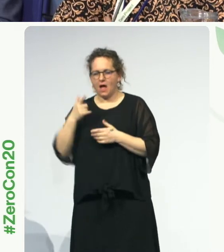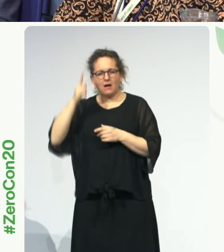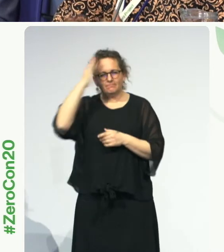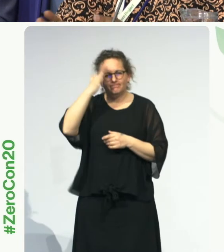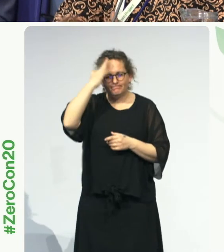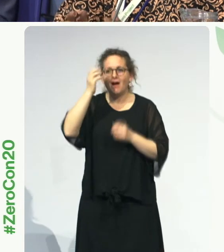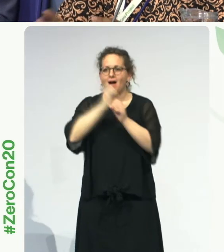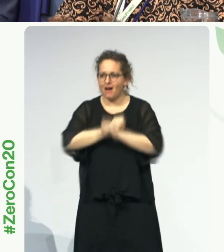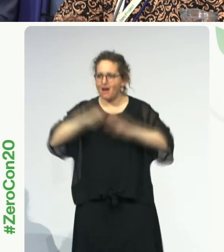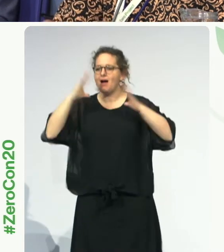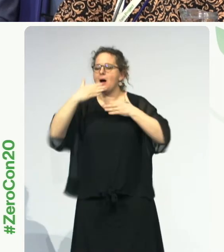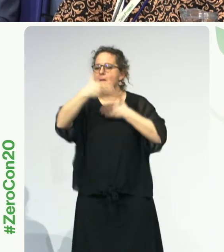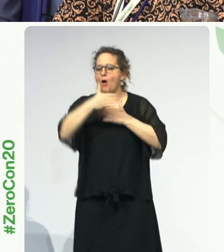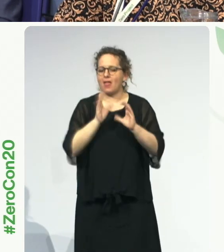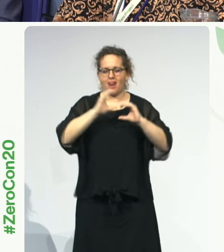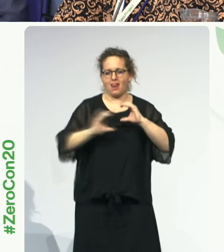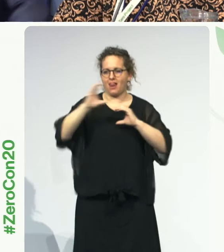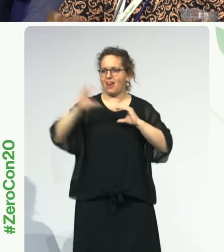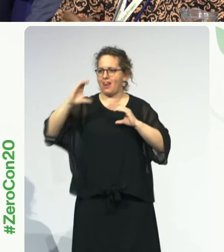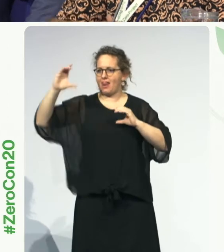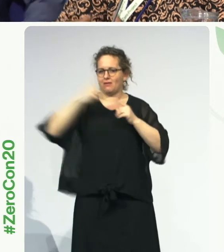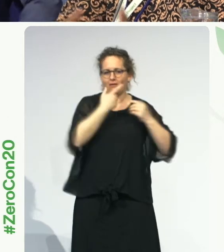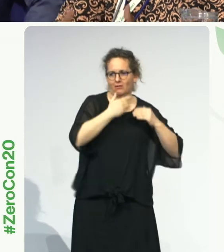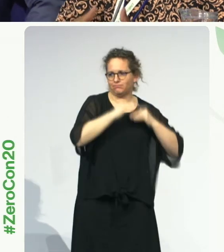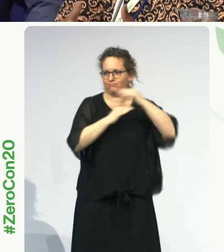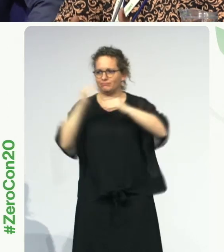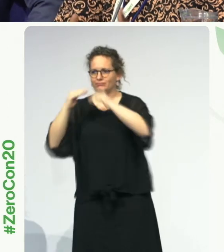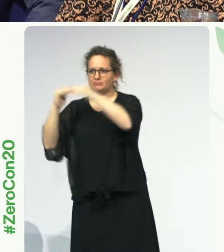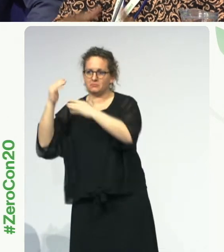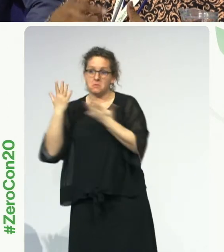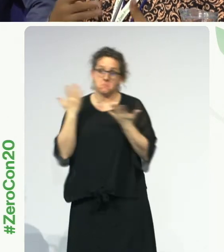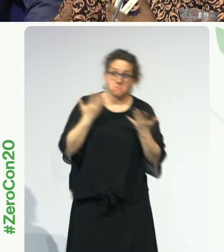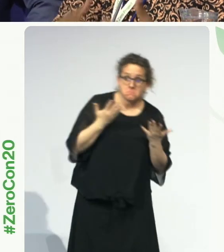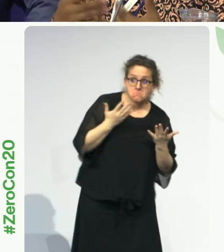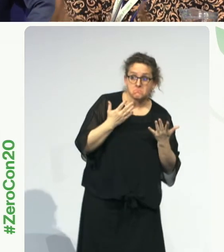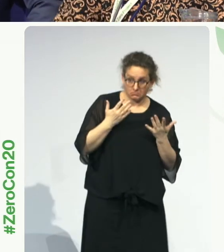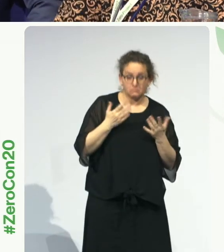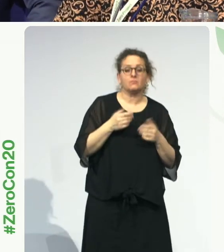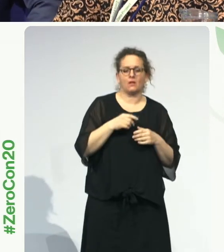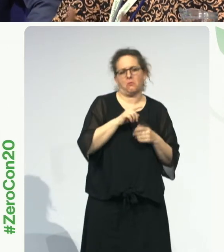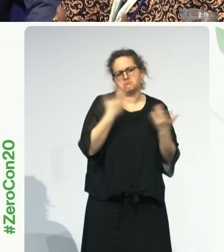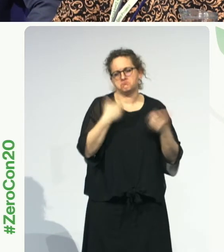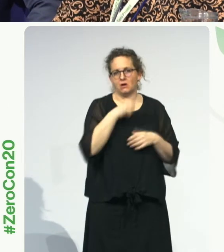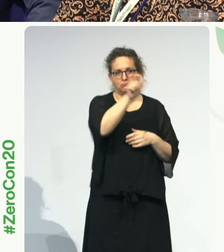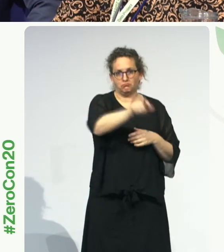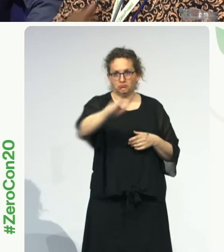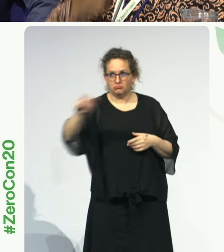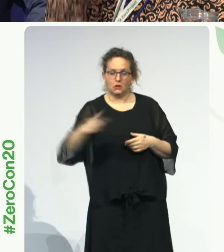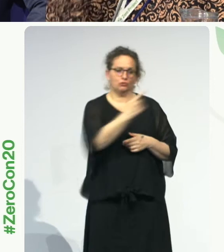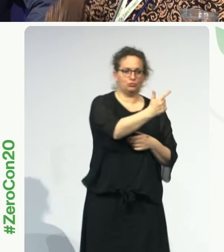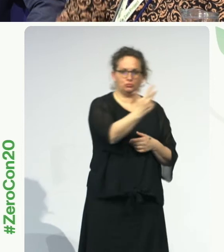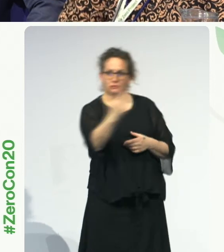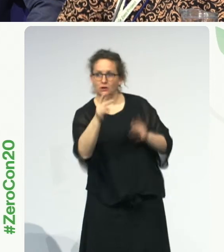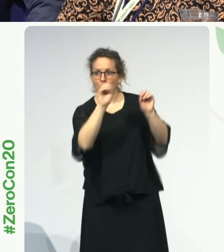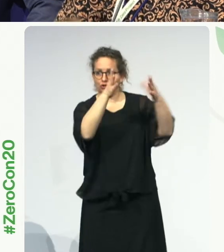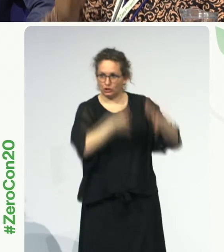few teachers, 2 to 3 teachers, were taken from each school, and then they were trained, and then